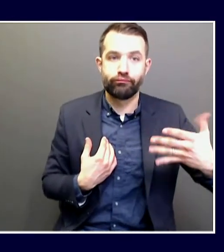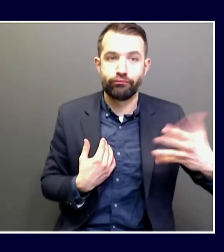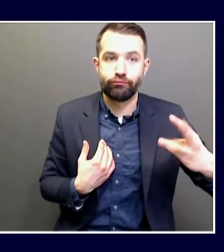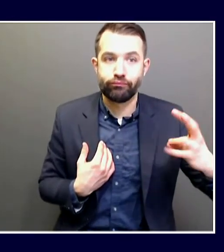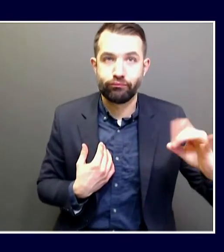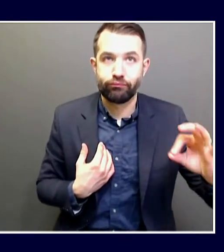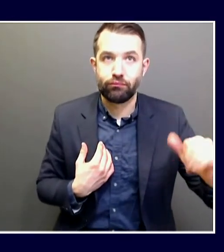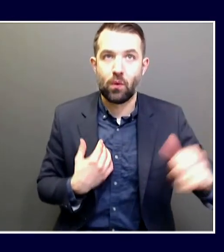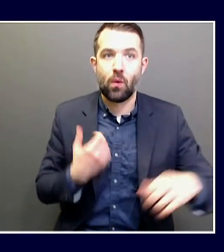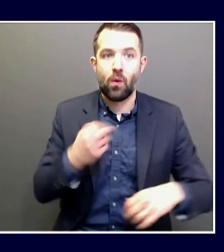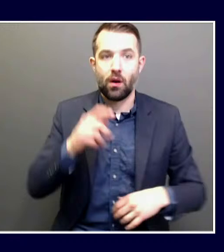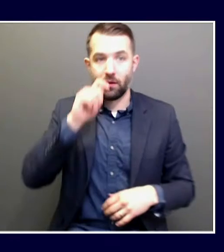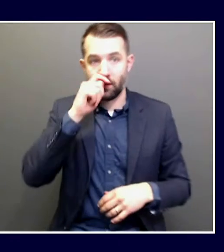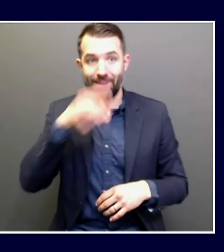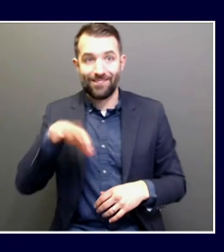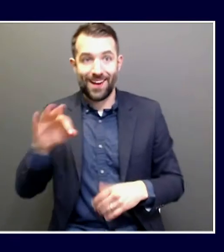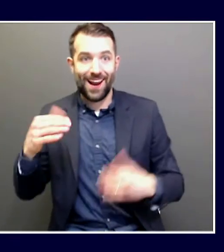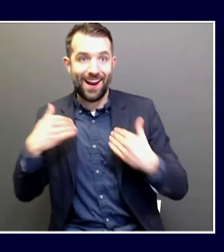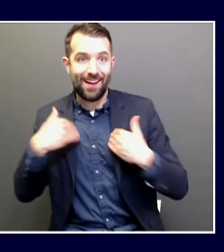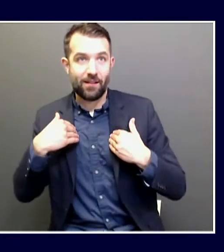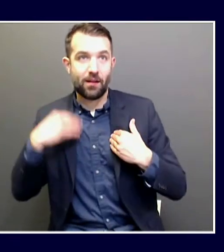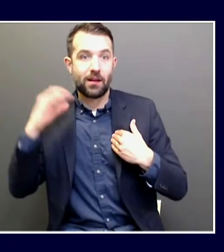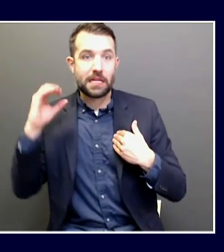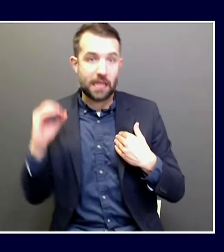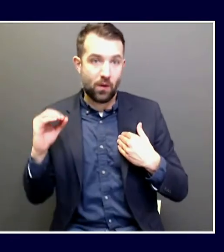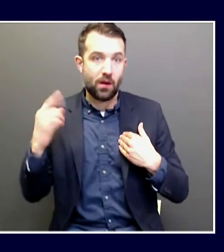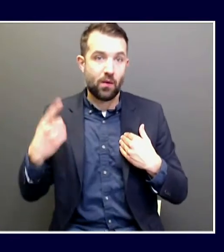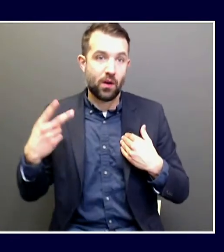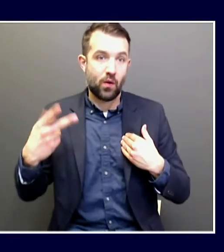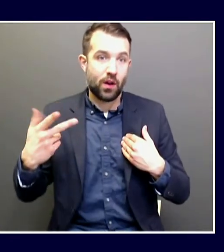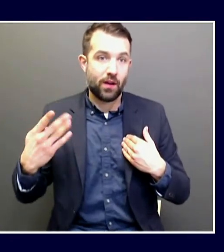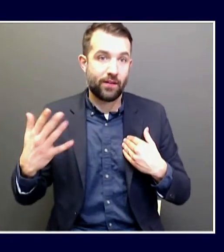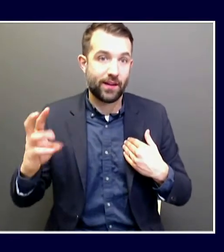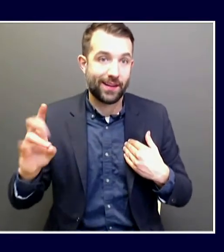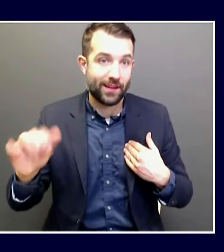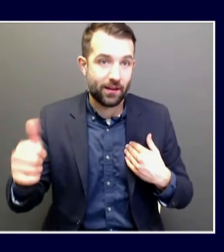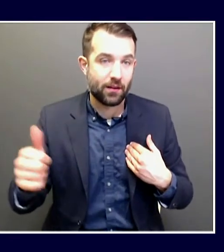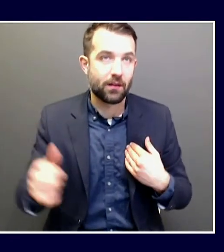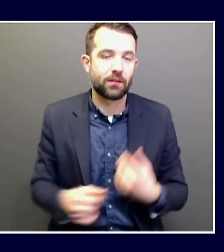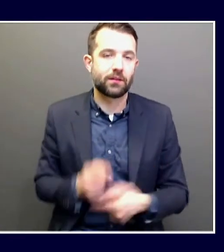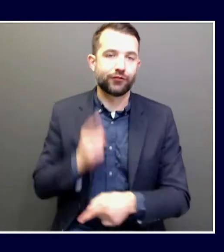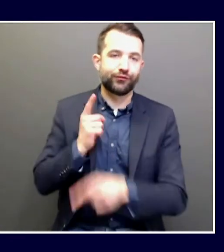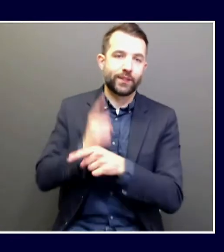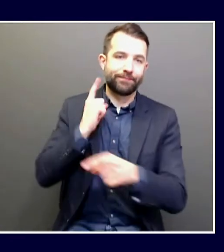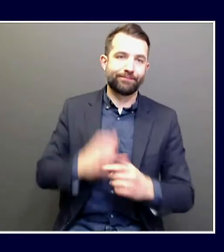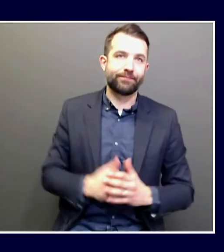for clarifying that. Yep. Thanks, Patrick. Let me go to Rebecca at the Ellsworth American next.